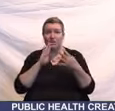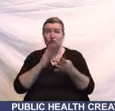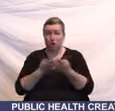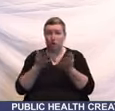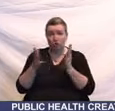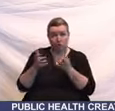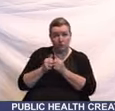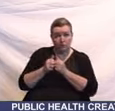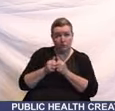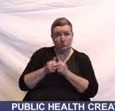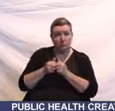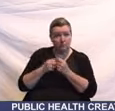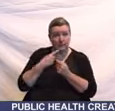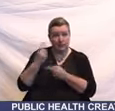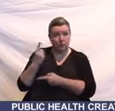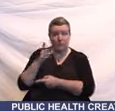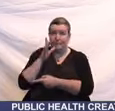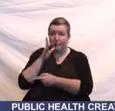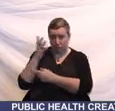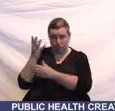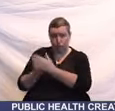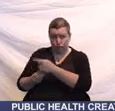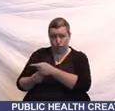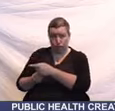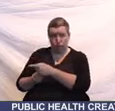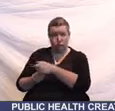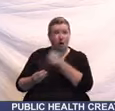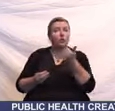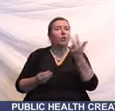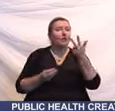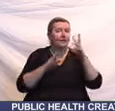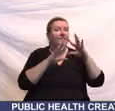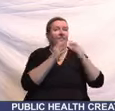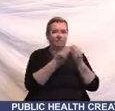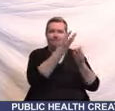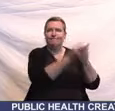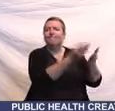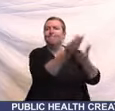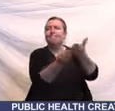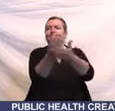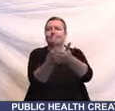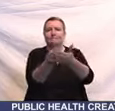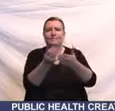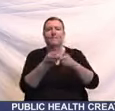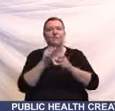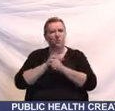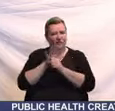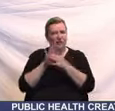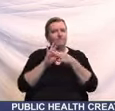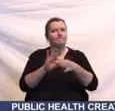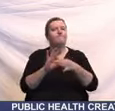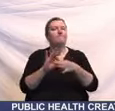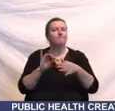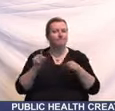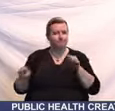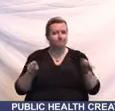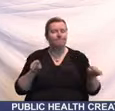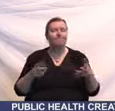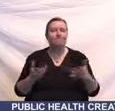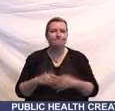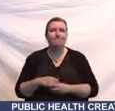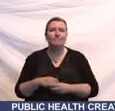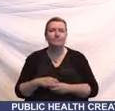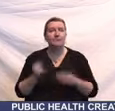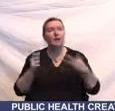but 3 family members who have passed from COVID. And finally today, we remember Clara